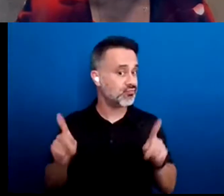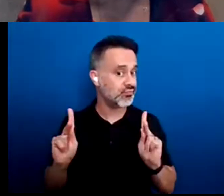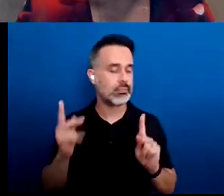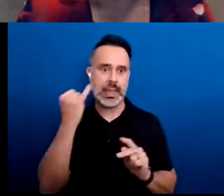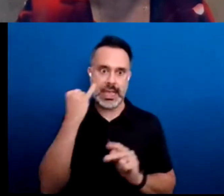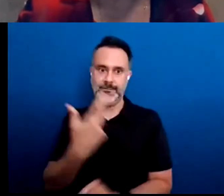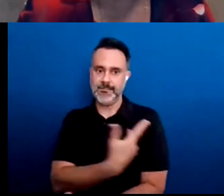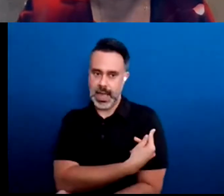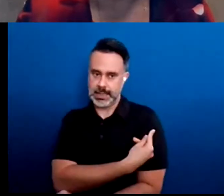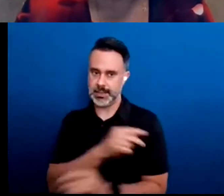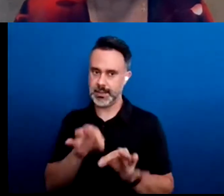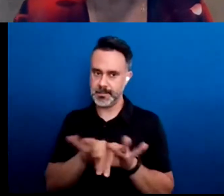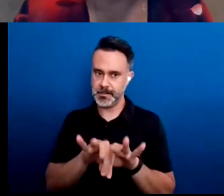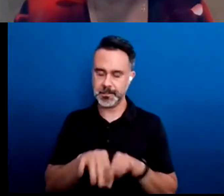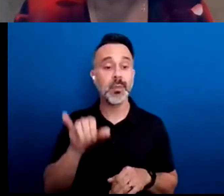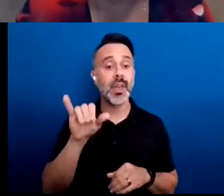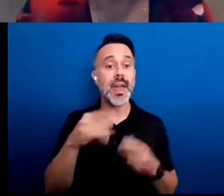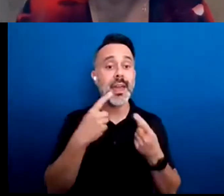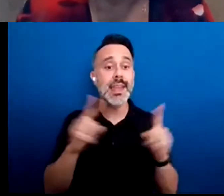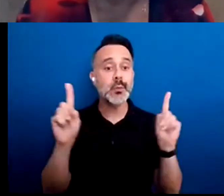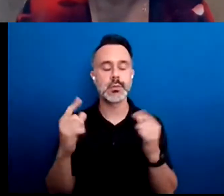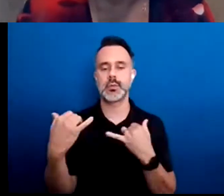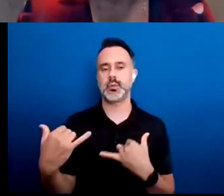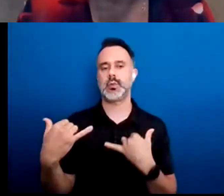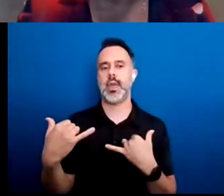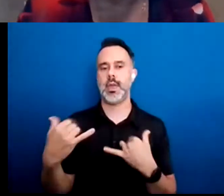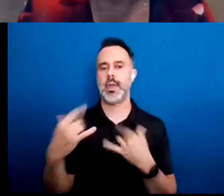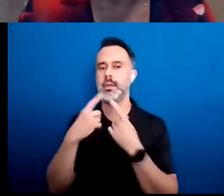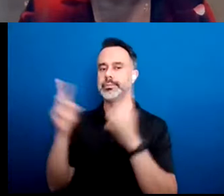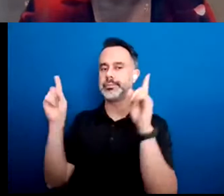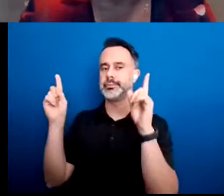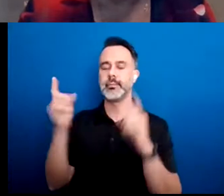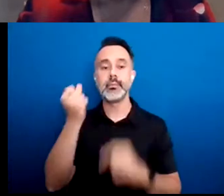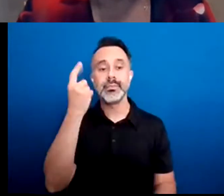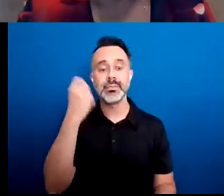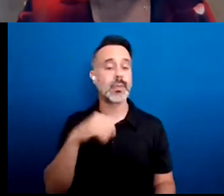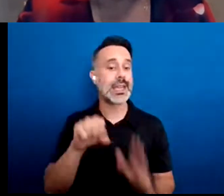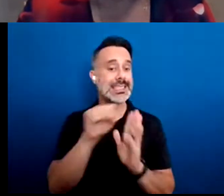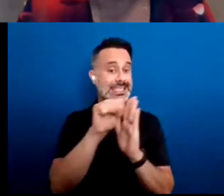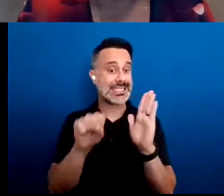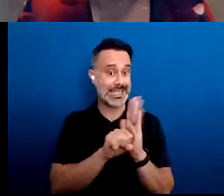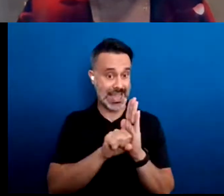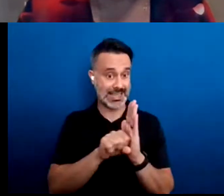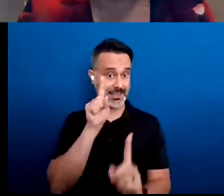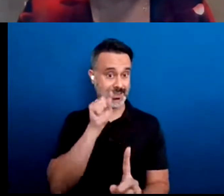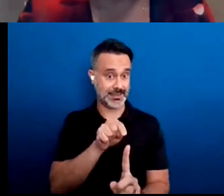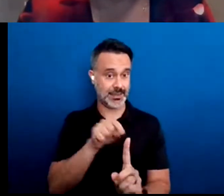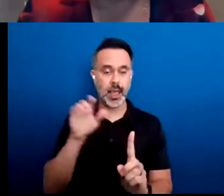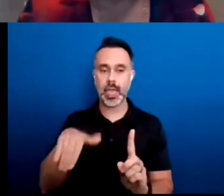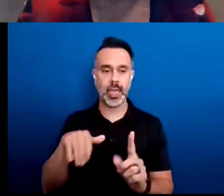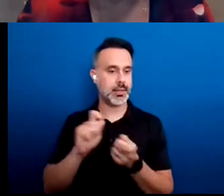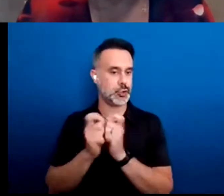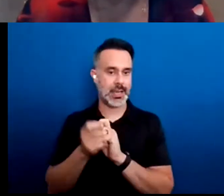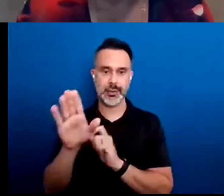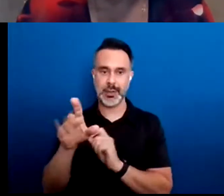today. The state has not updated their masking mandate. So that means that we have not